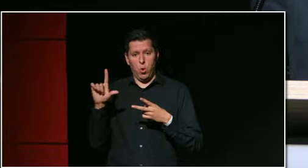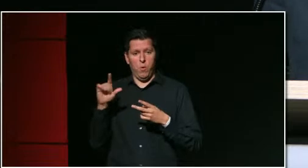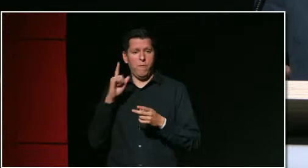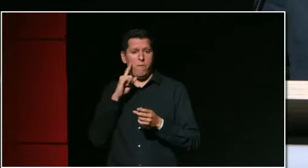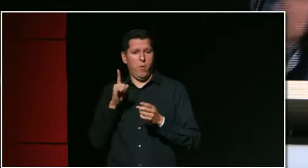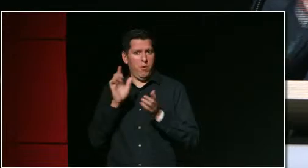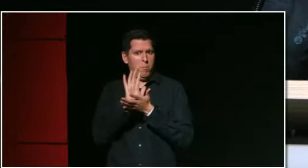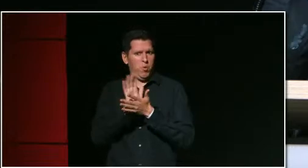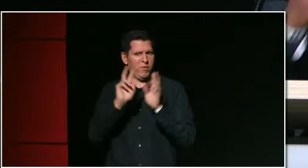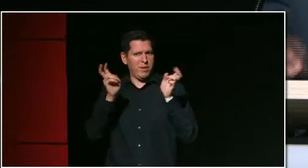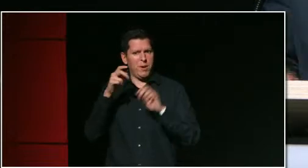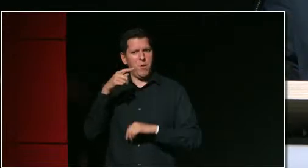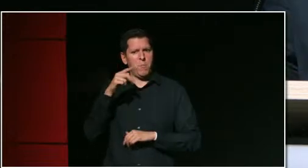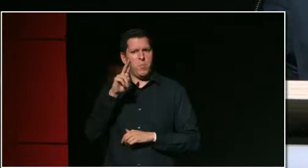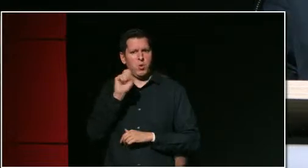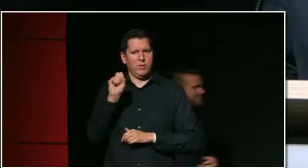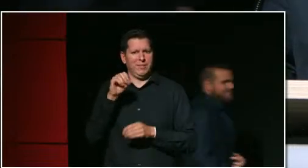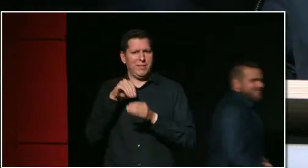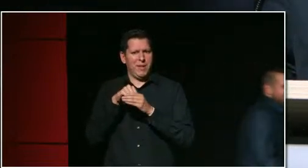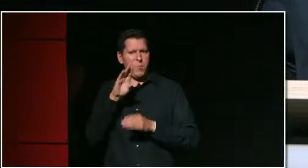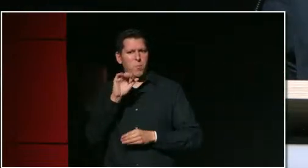Boots.